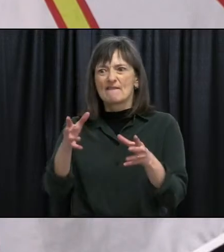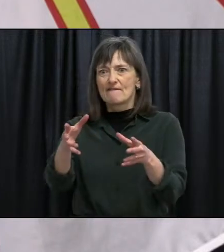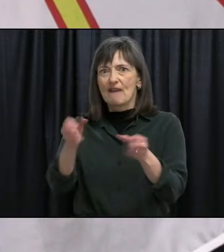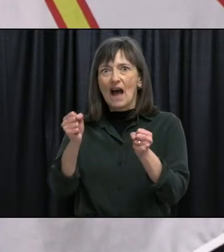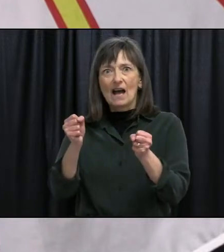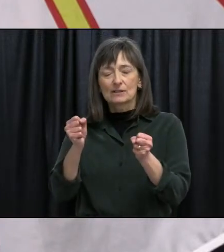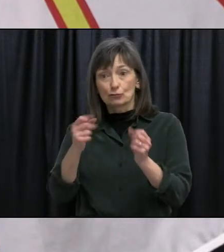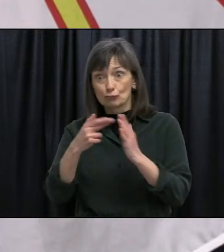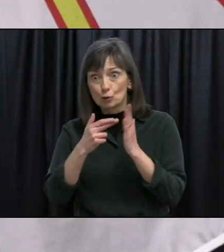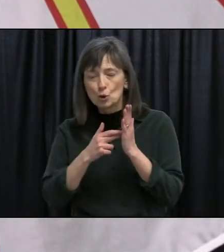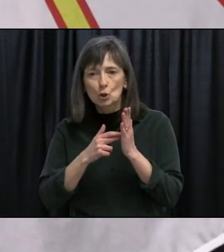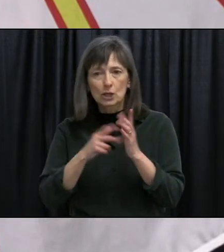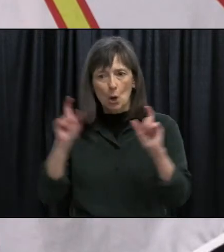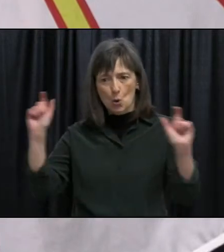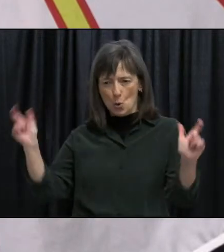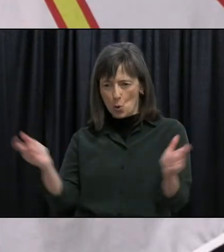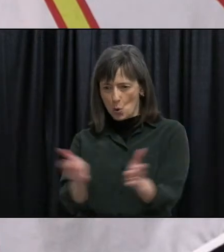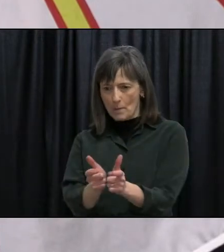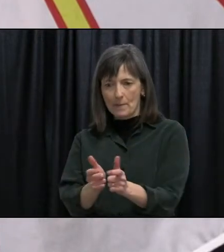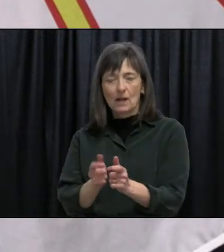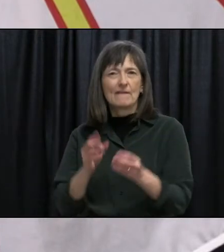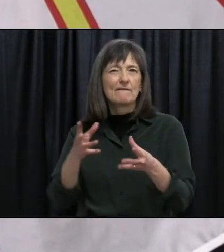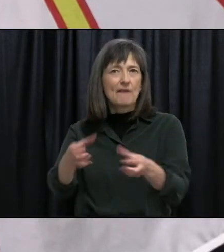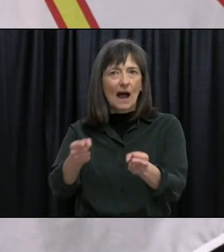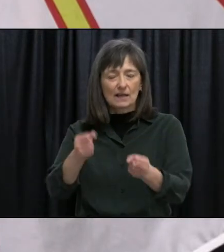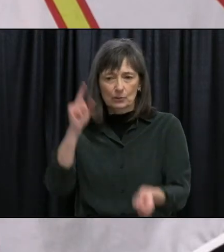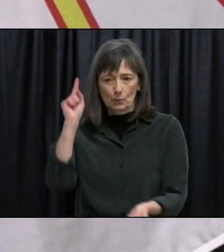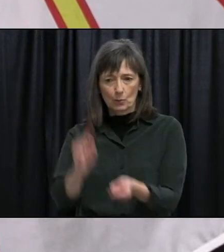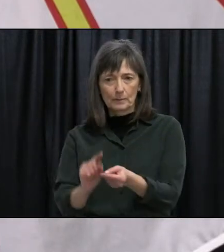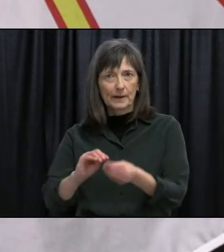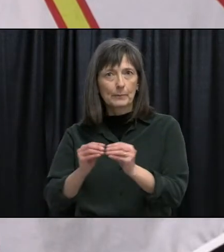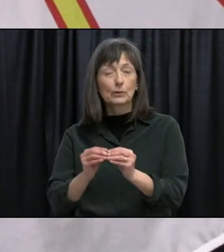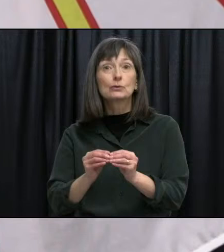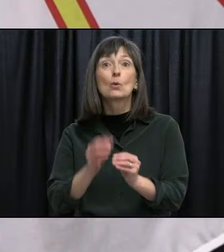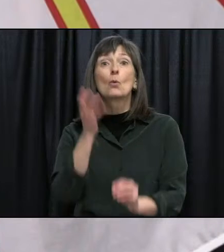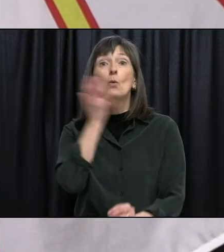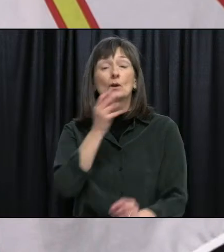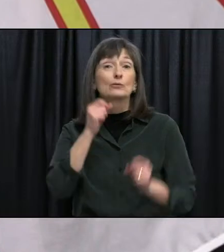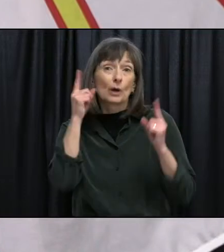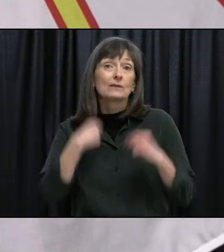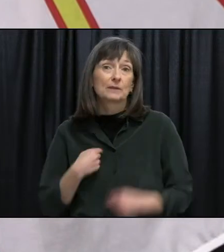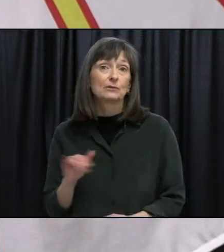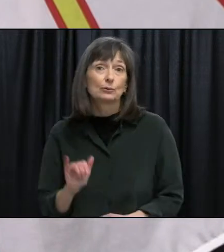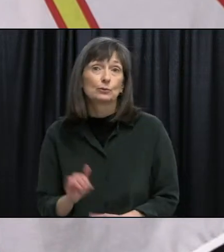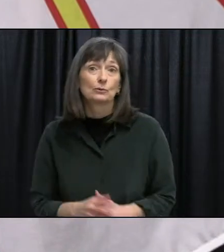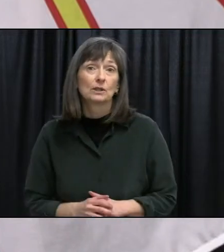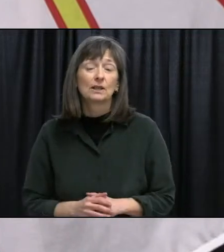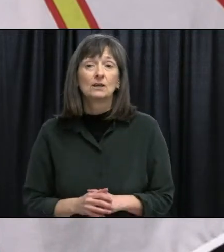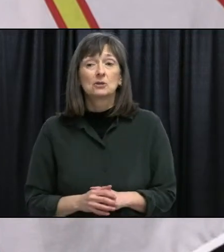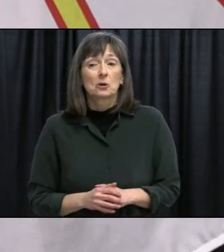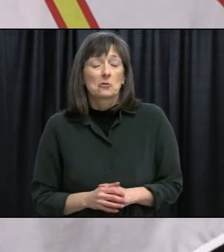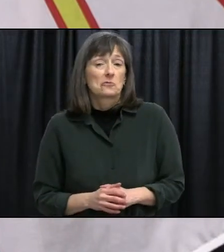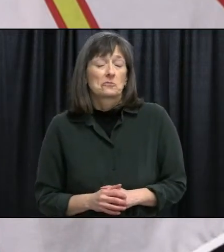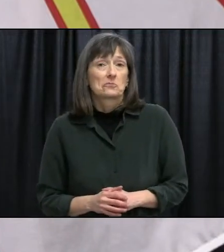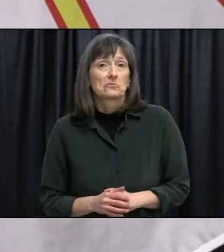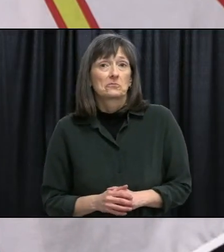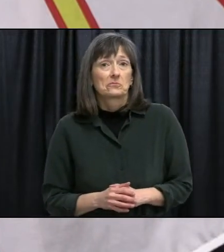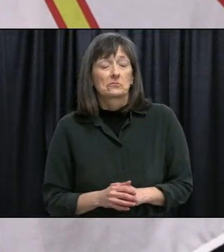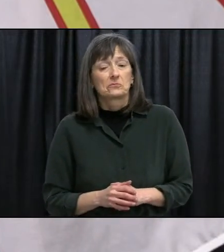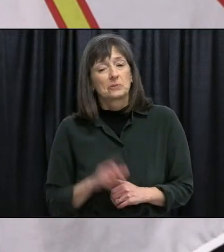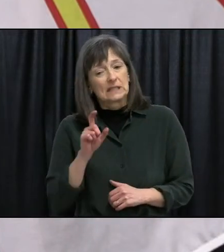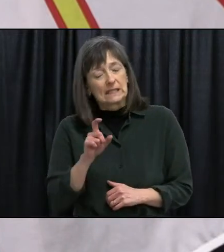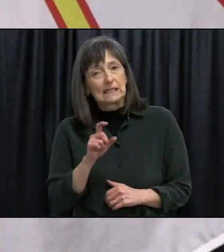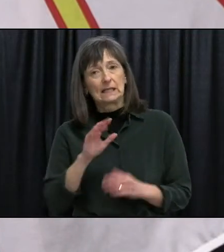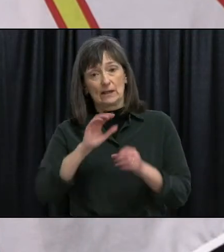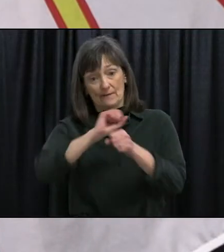effort, I realize, get down to a very low number of cases. So we need to really, again, like I said, respect the